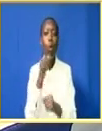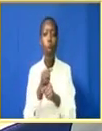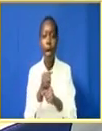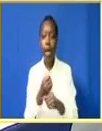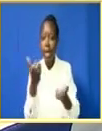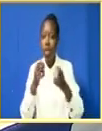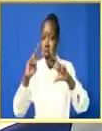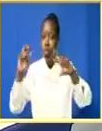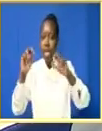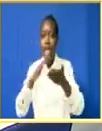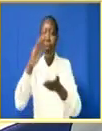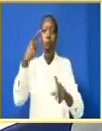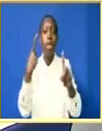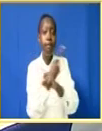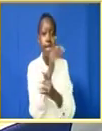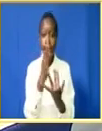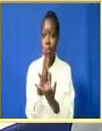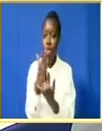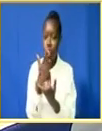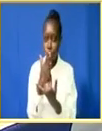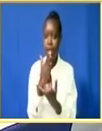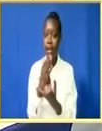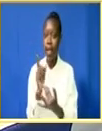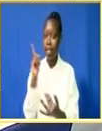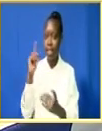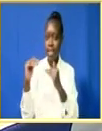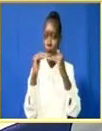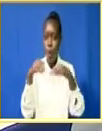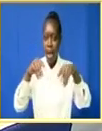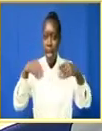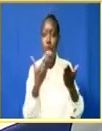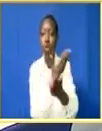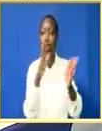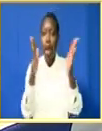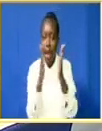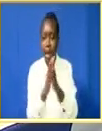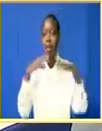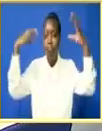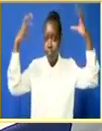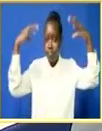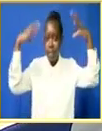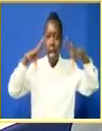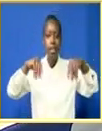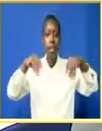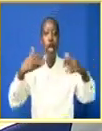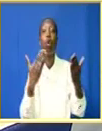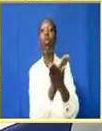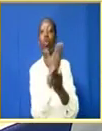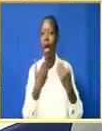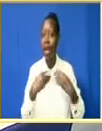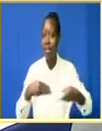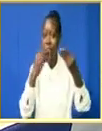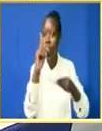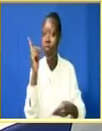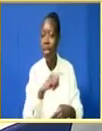out more differences between ShEET erosion and splash erosion. I've given you one mm-hmm. where this one is caused